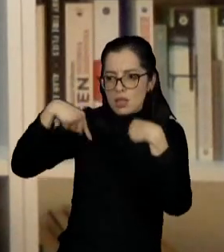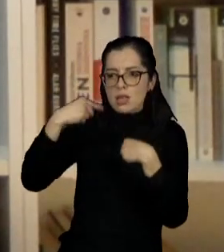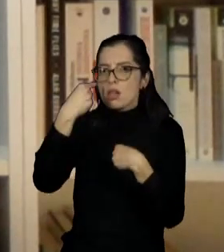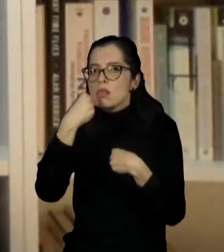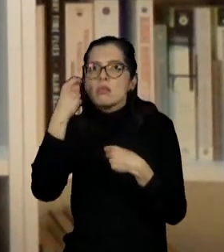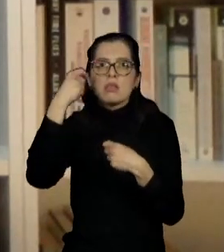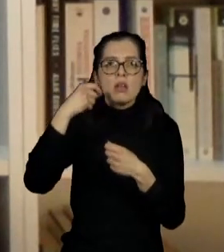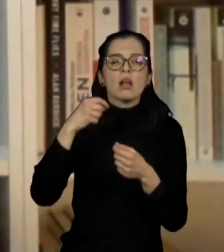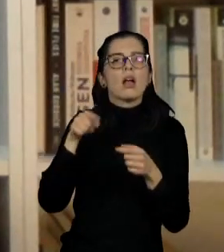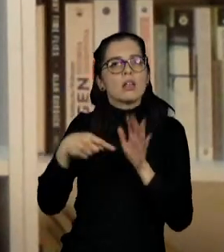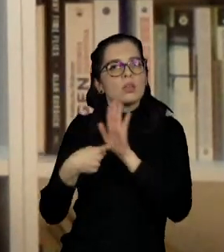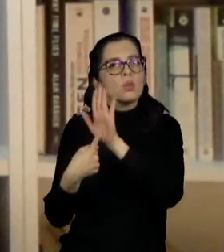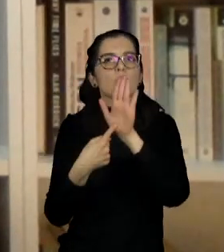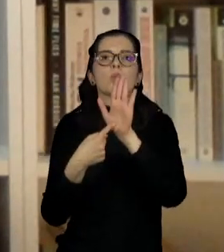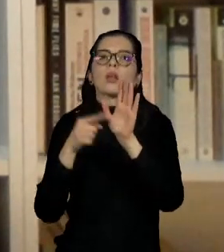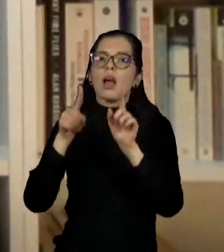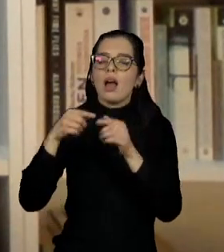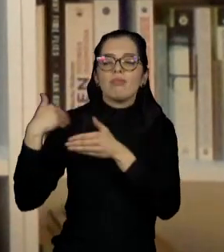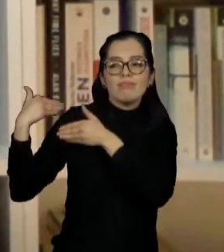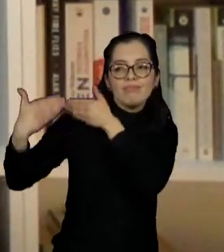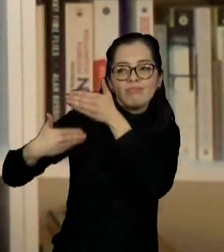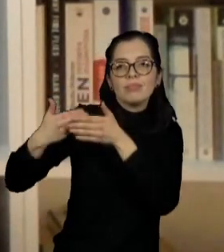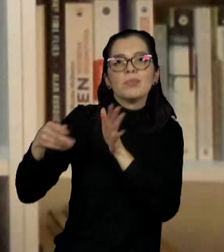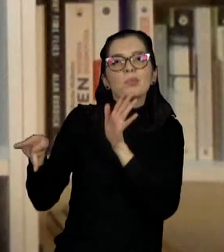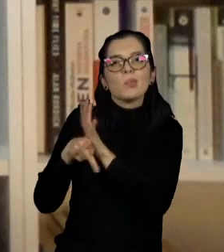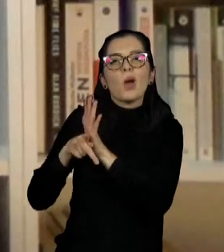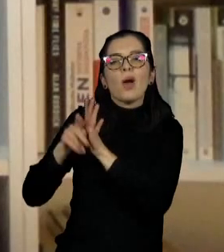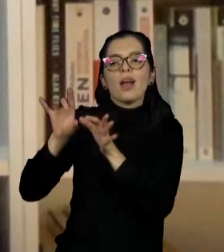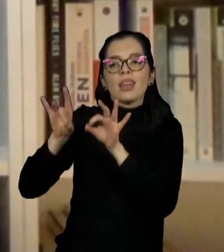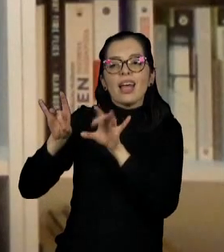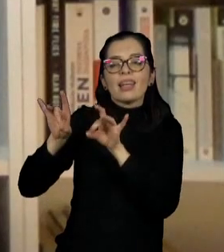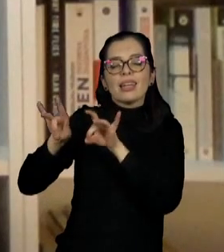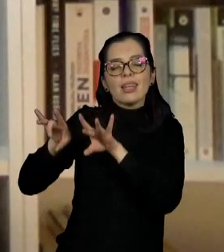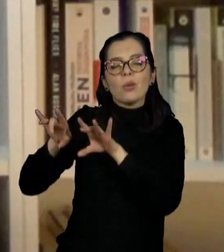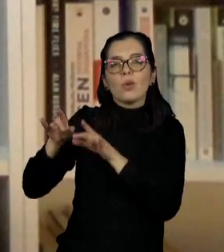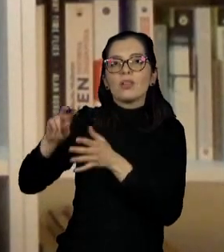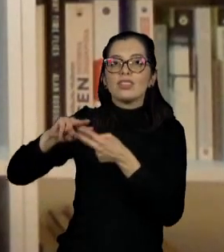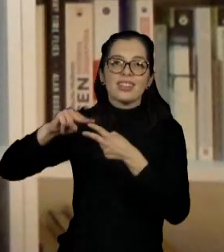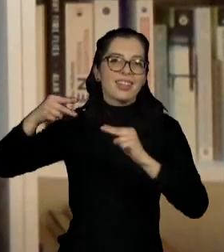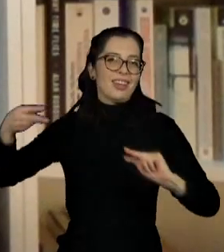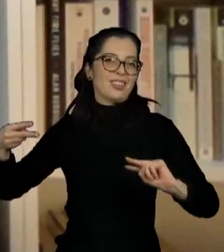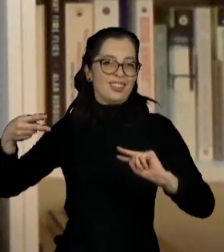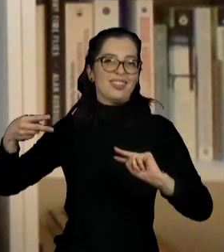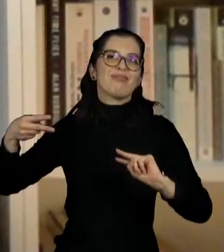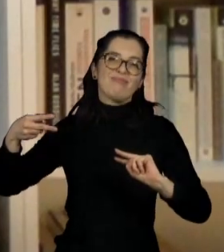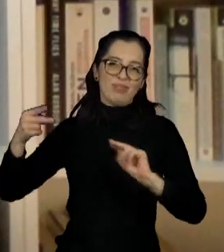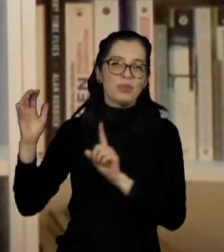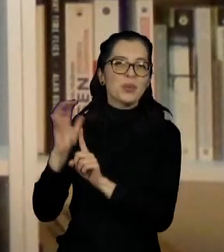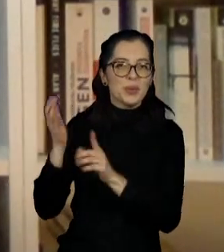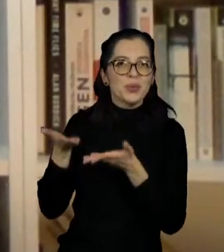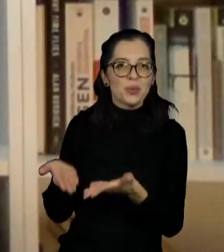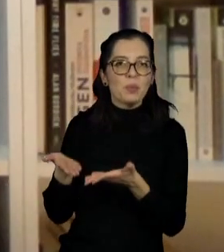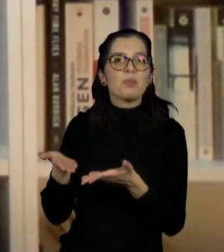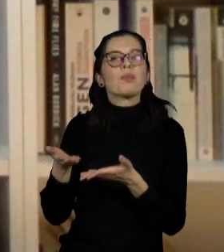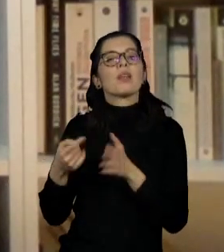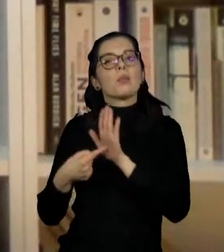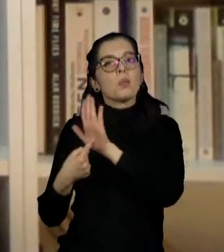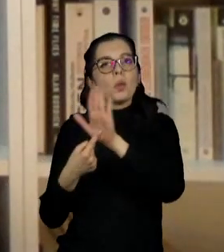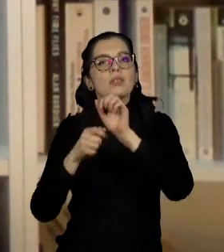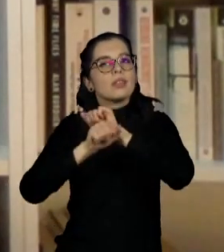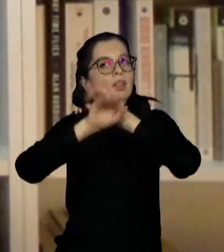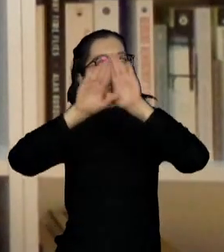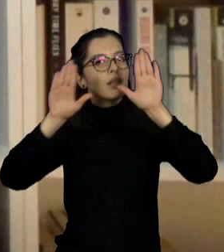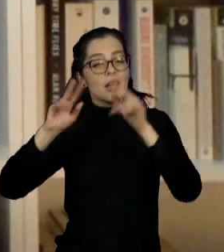these depend on genetic techniques, on our understanding of genetics. And so it illustrates